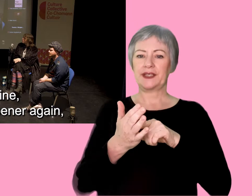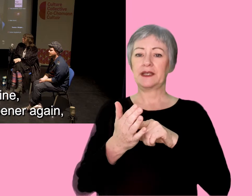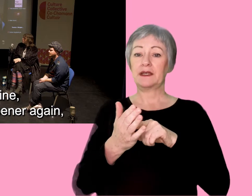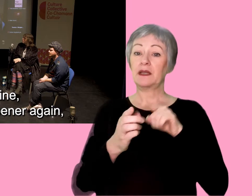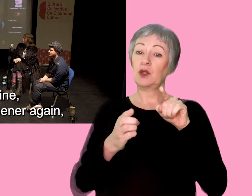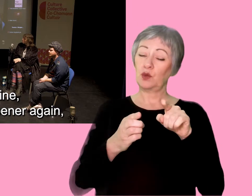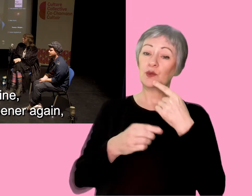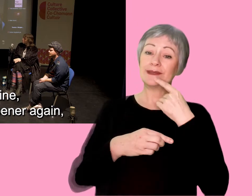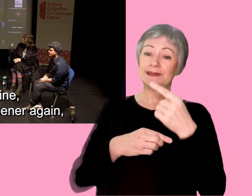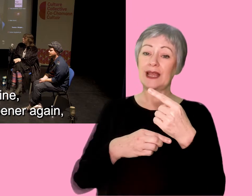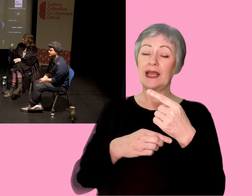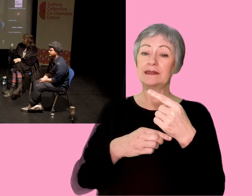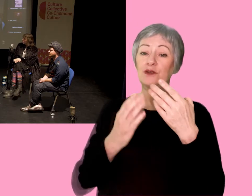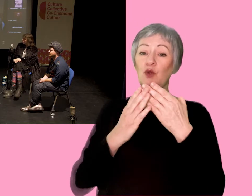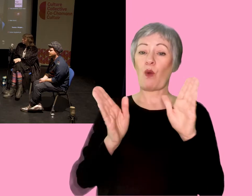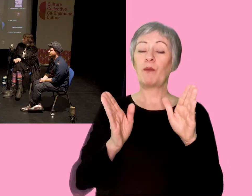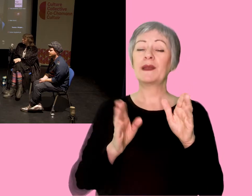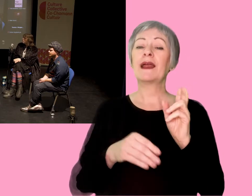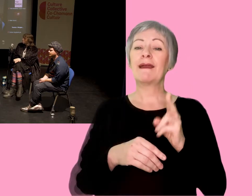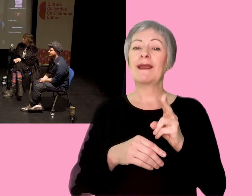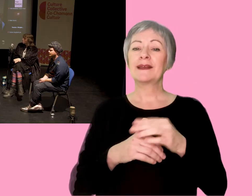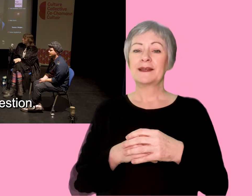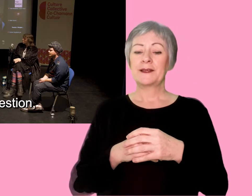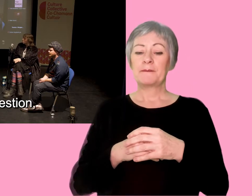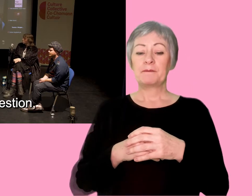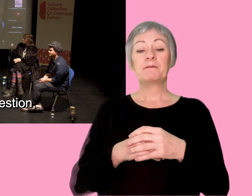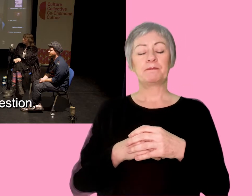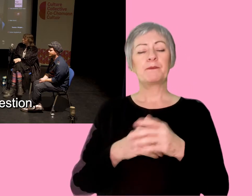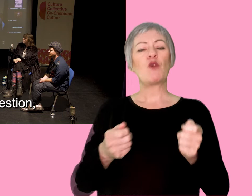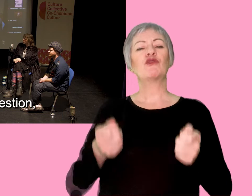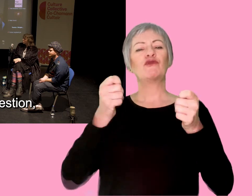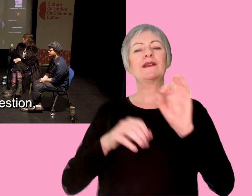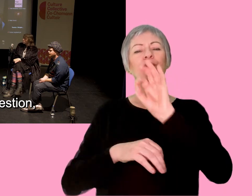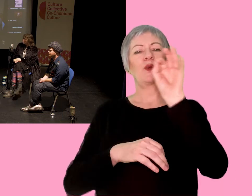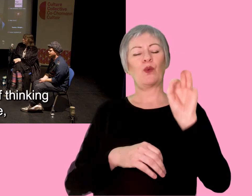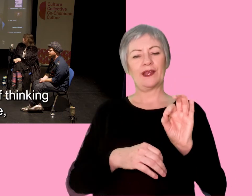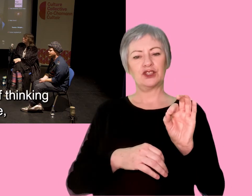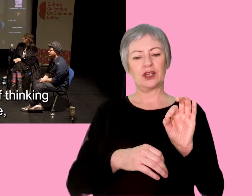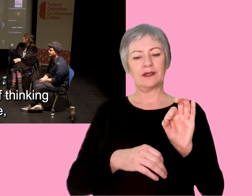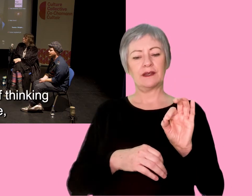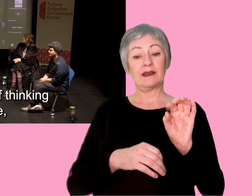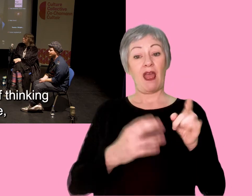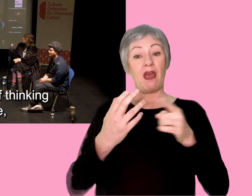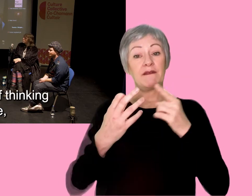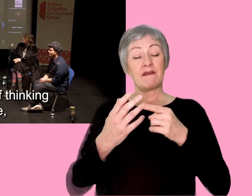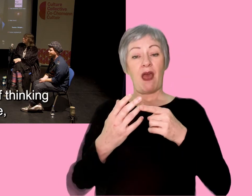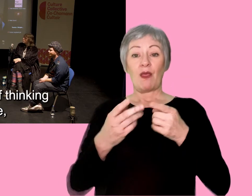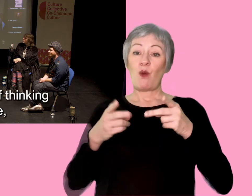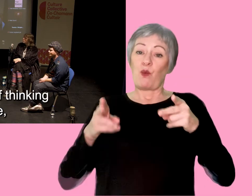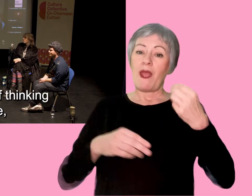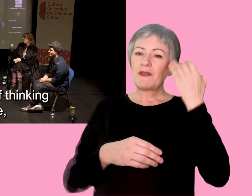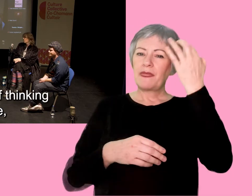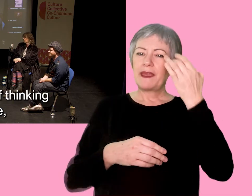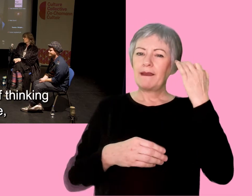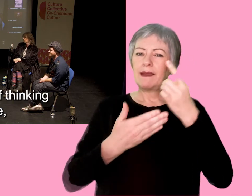you mentioned in your opener again, or you raised the question, is there another way of thinking